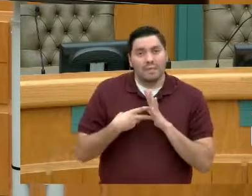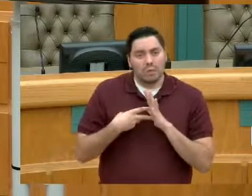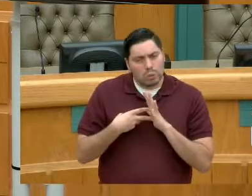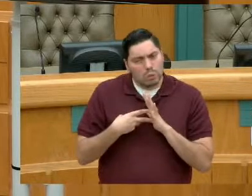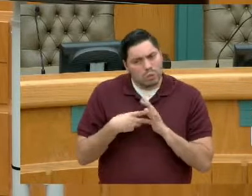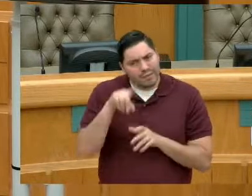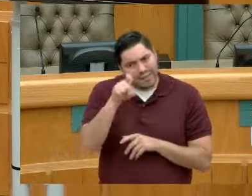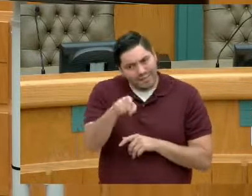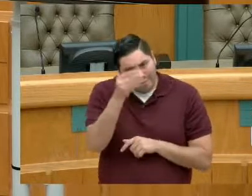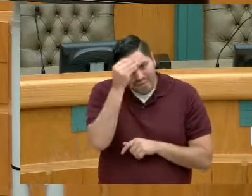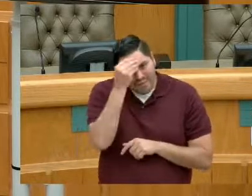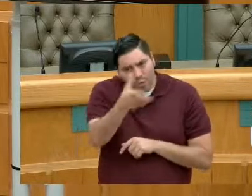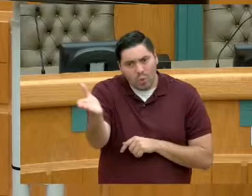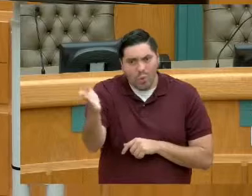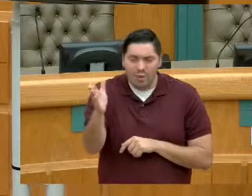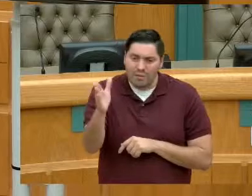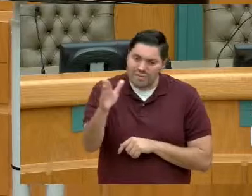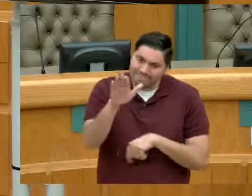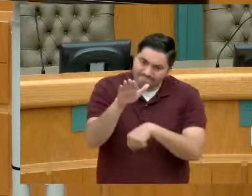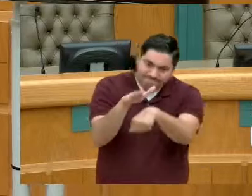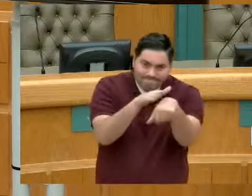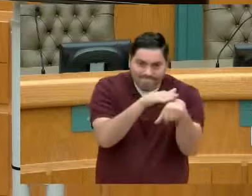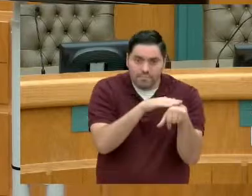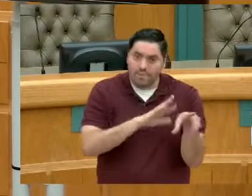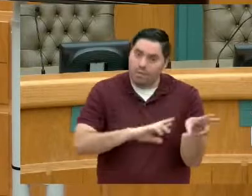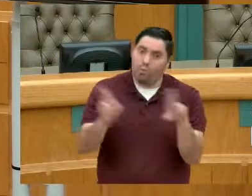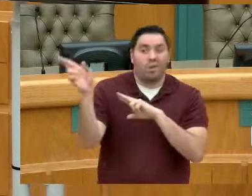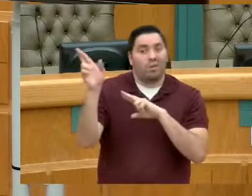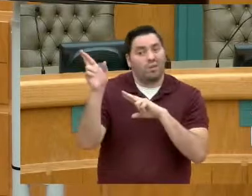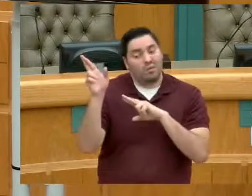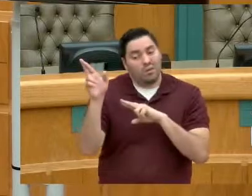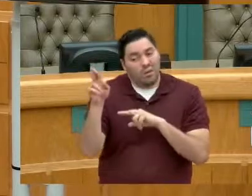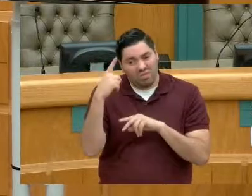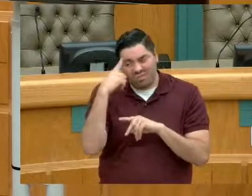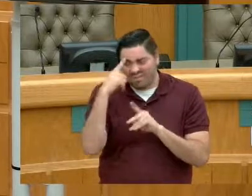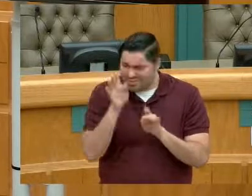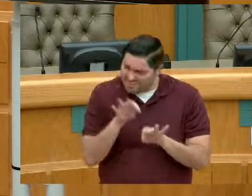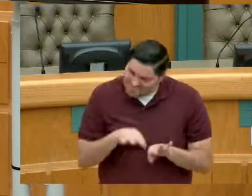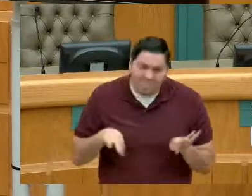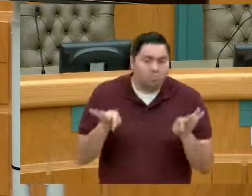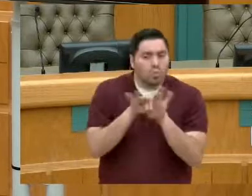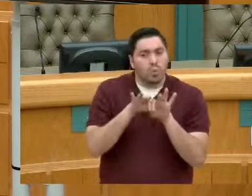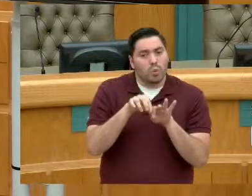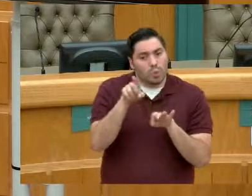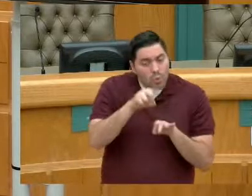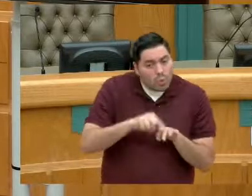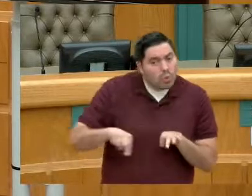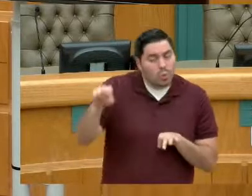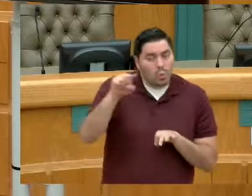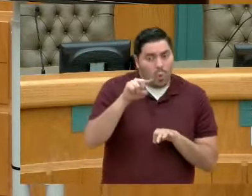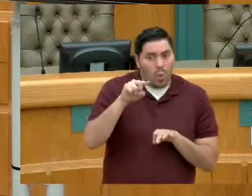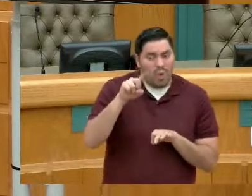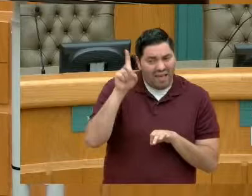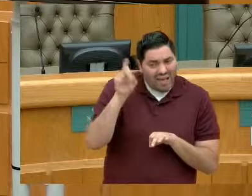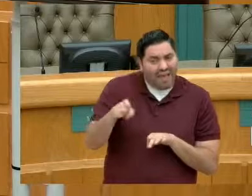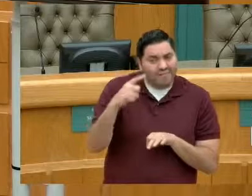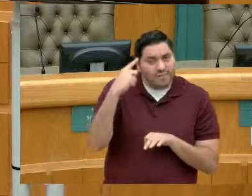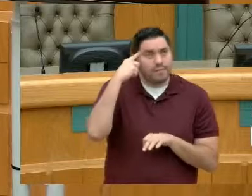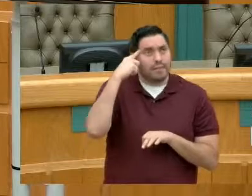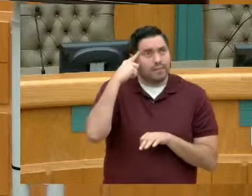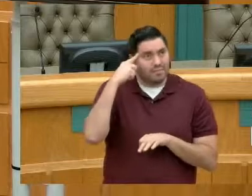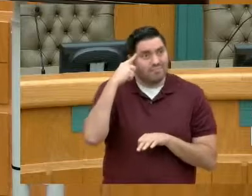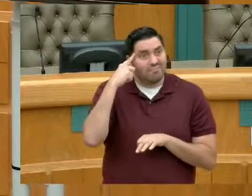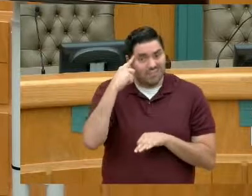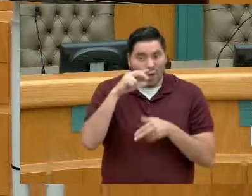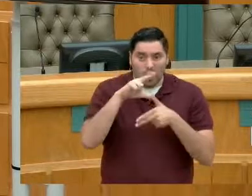to tell you to get ready, I feel like it's important that we all realize that we are in hurricane